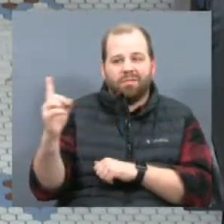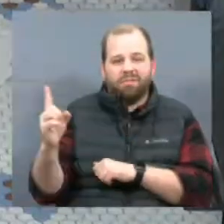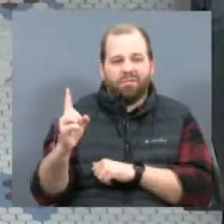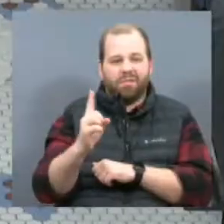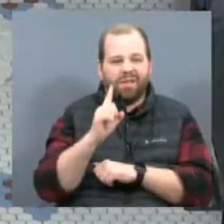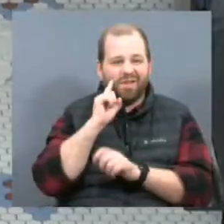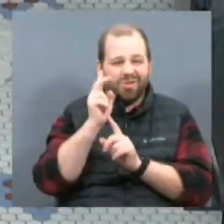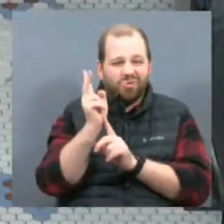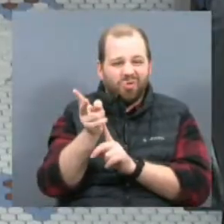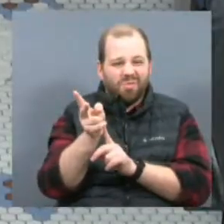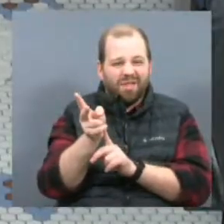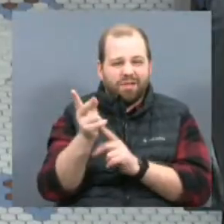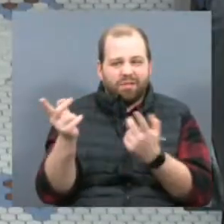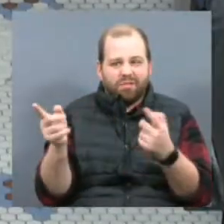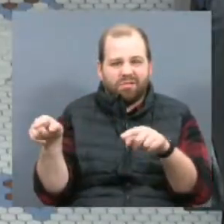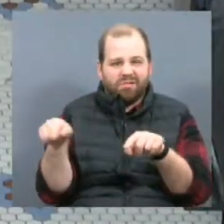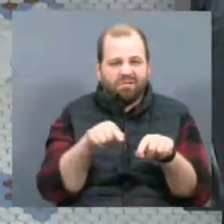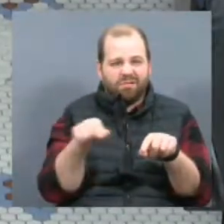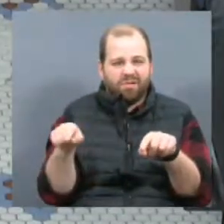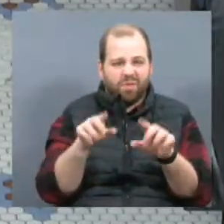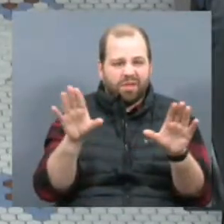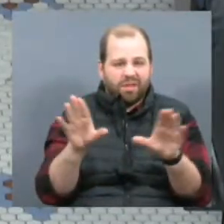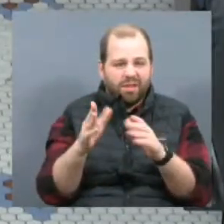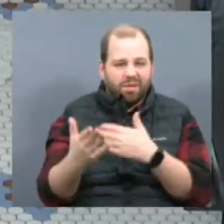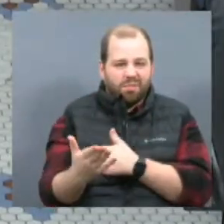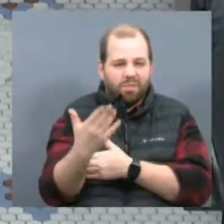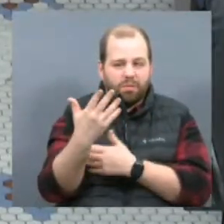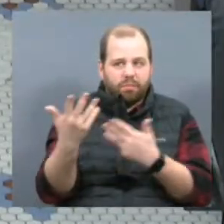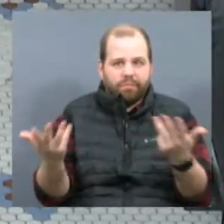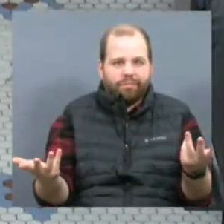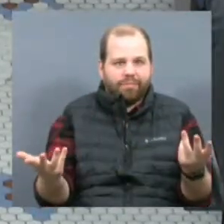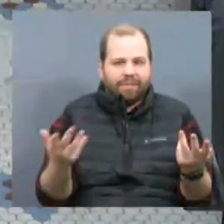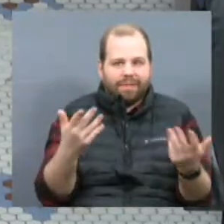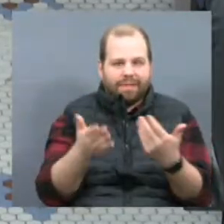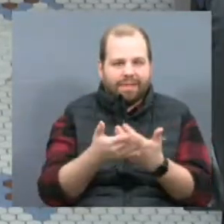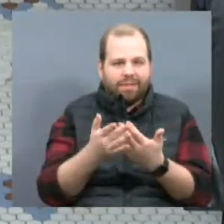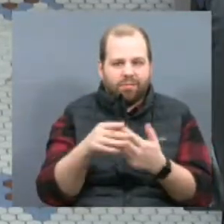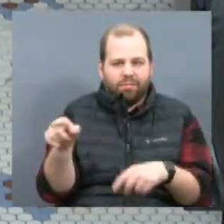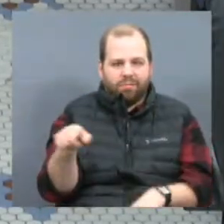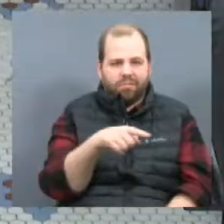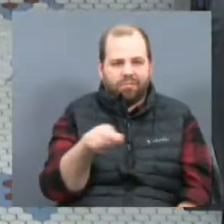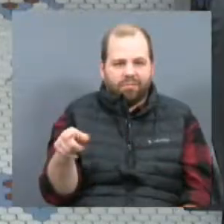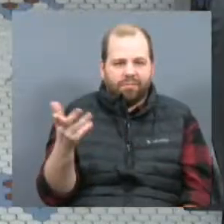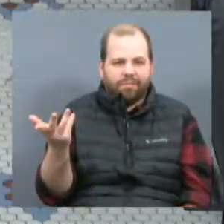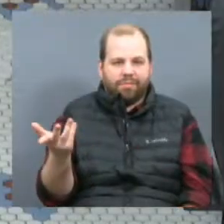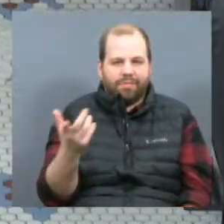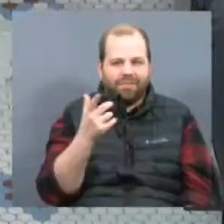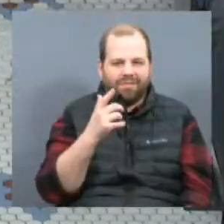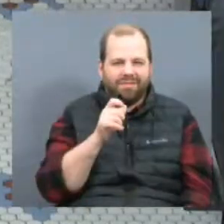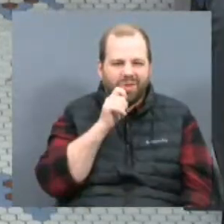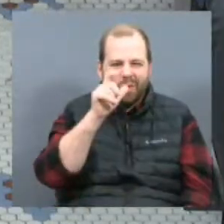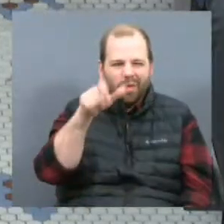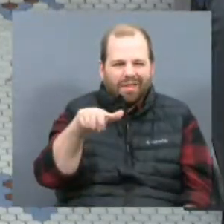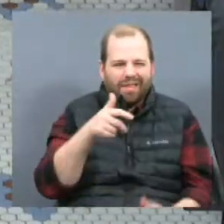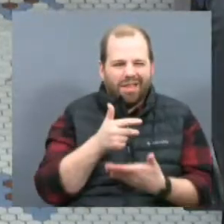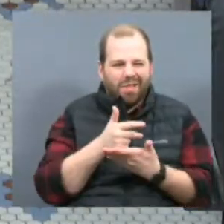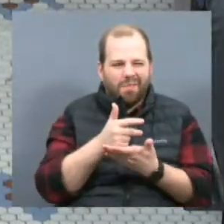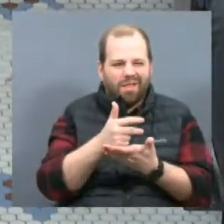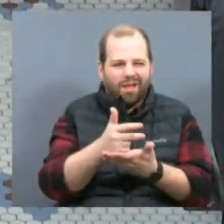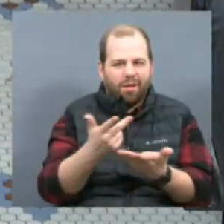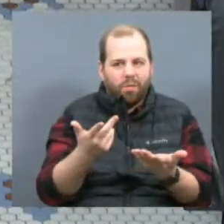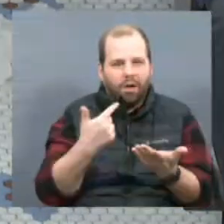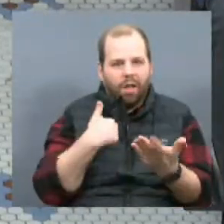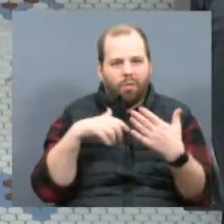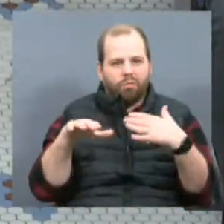Mount St. Mary's to Holy Souls on a Sunday morning. So I just don't see the need when I walk